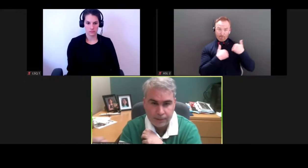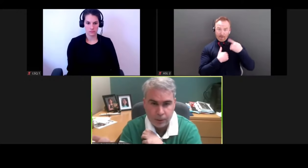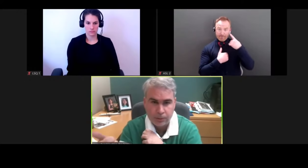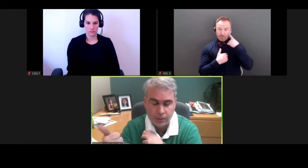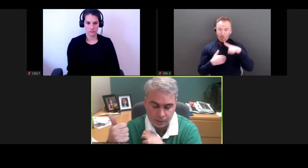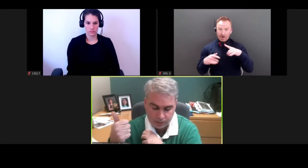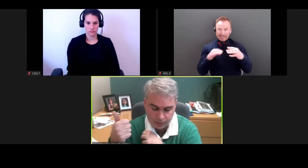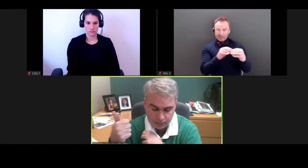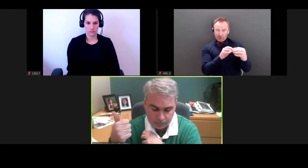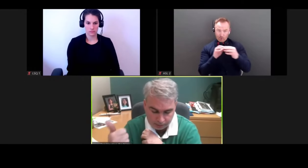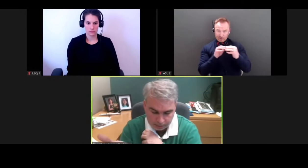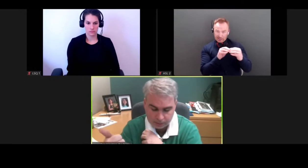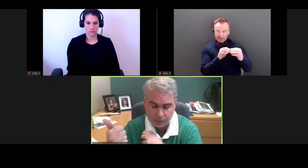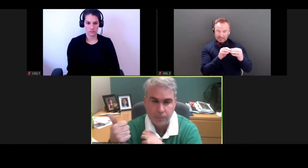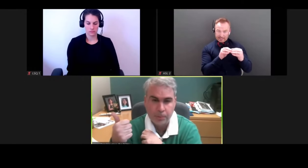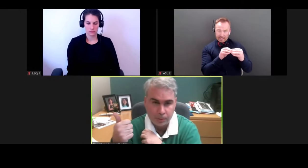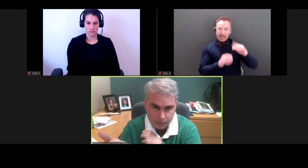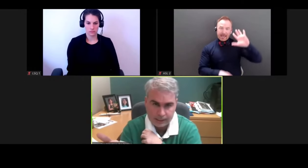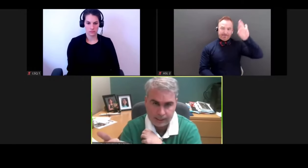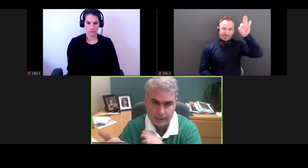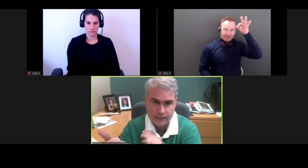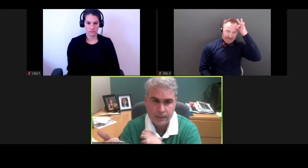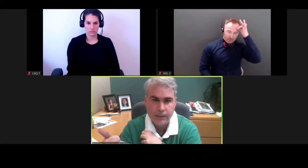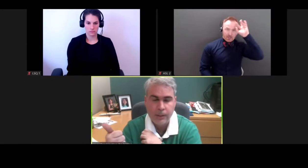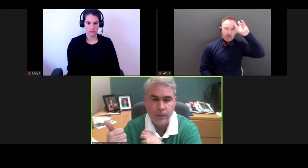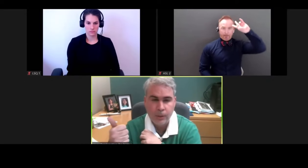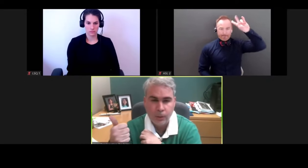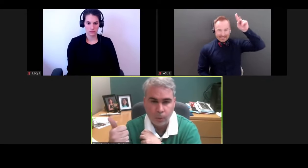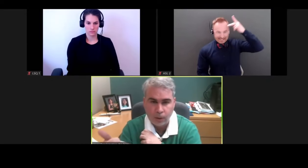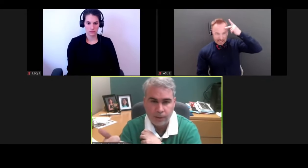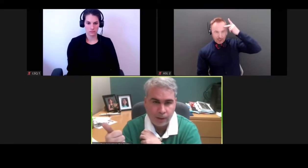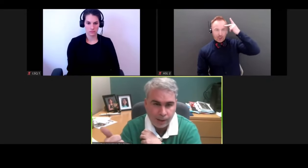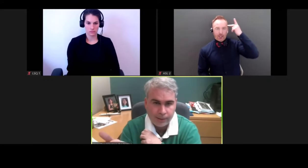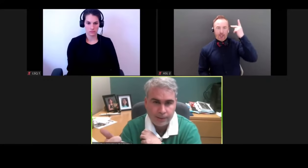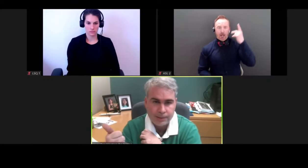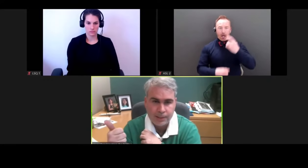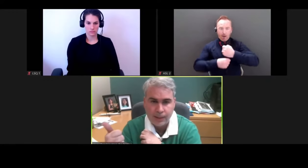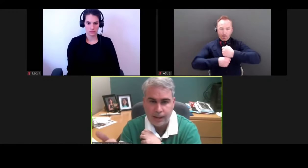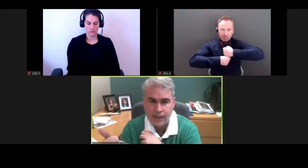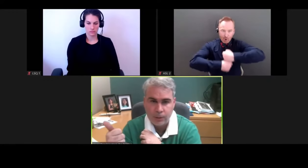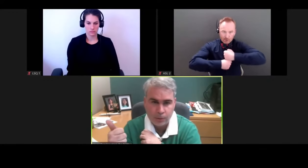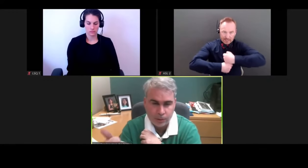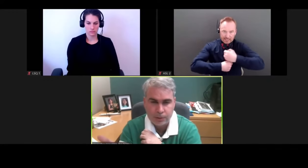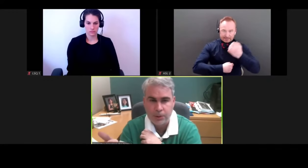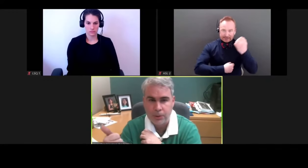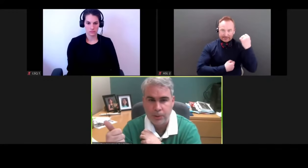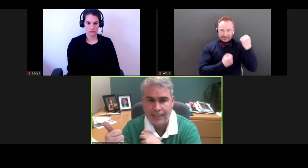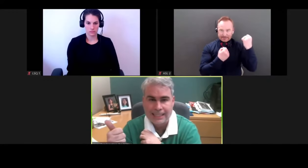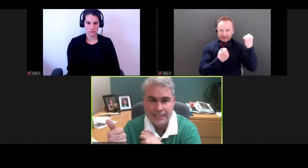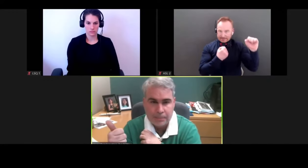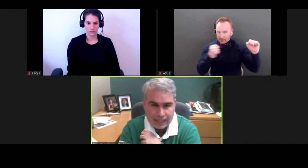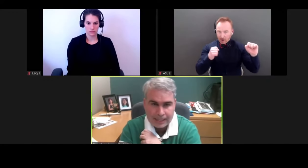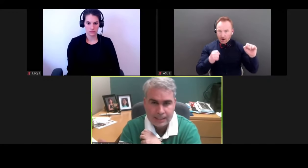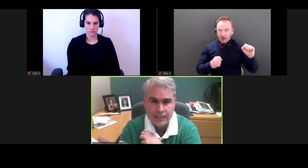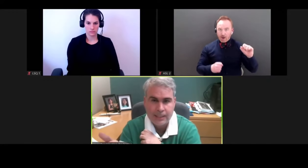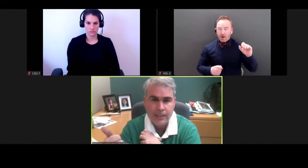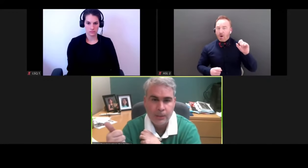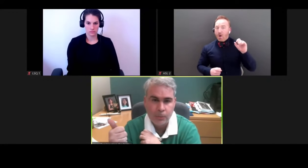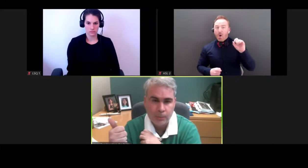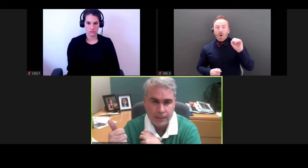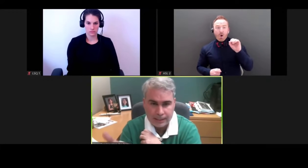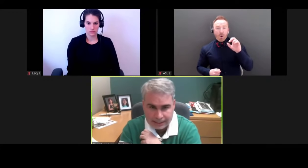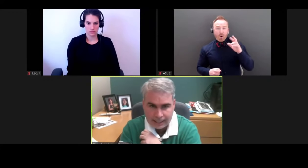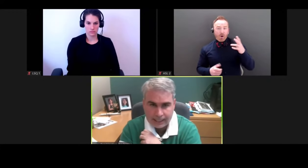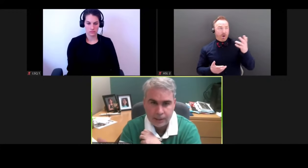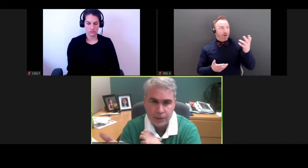a federal political protest? Or are there others that you look to and expect